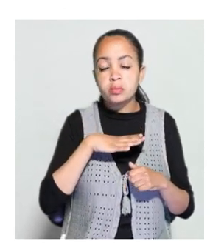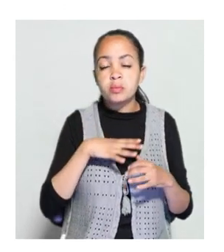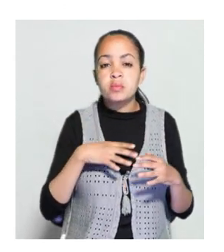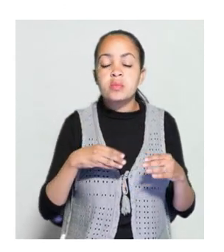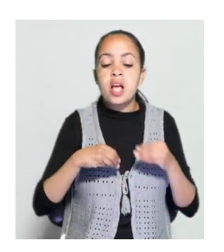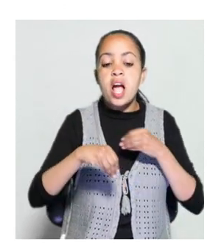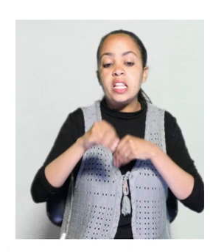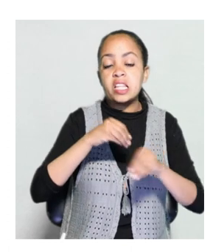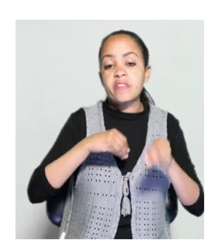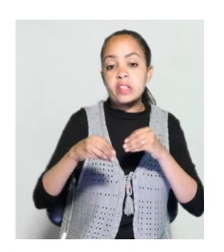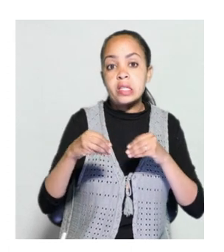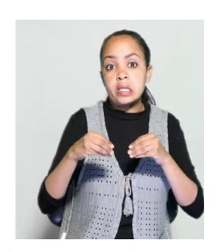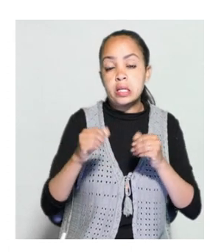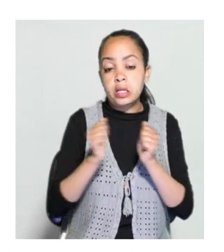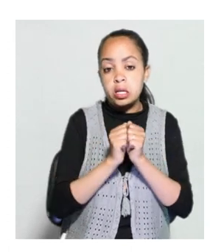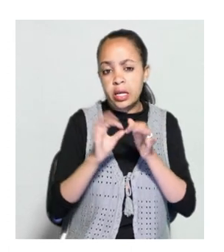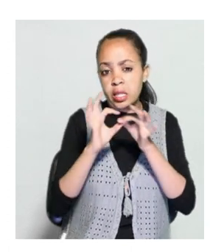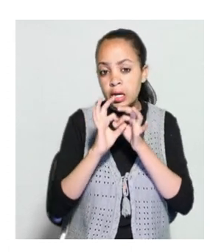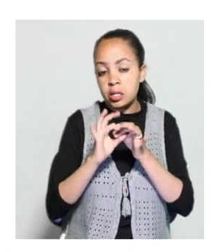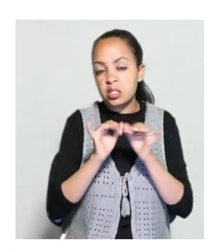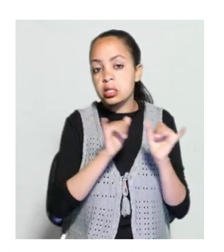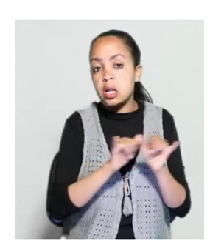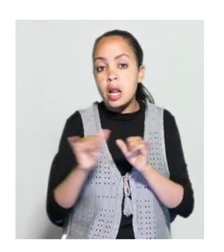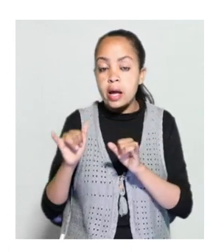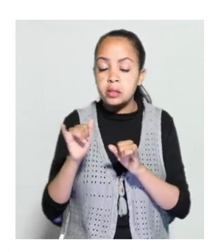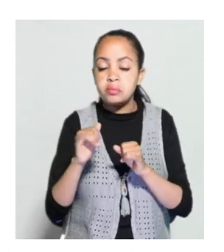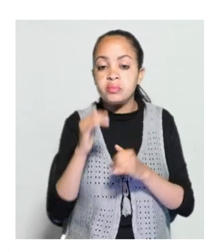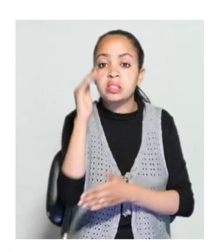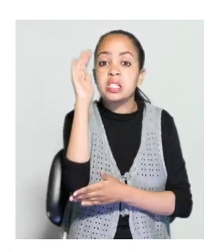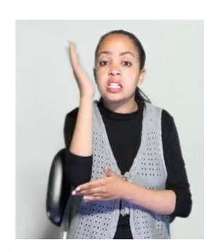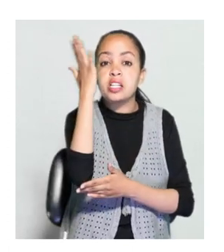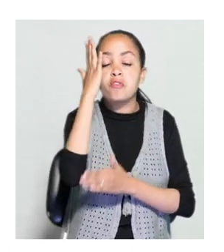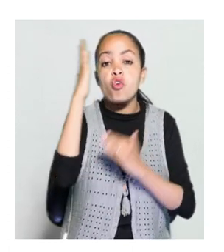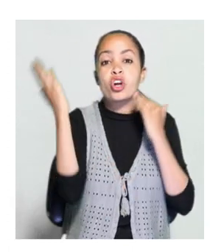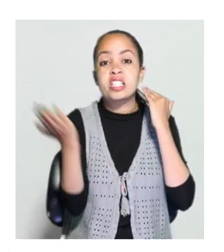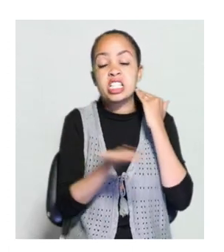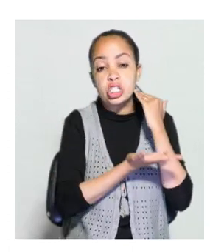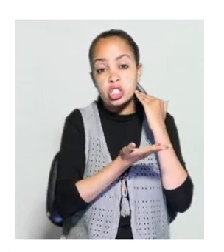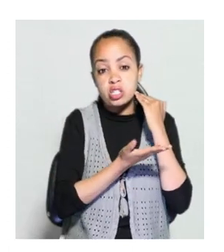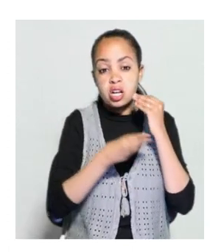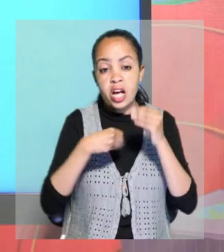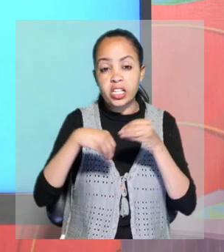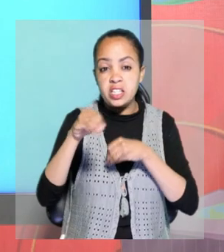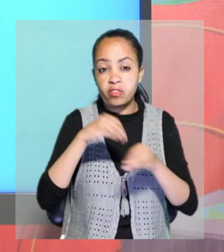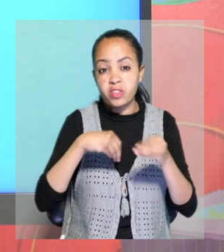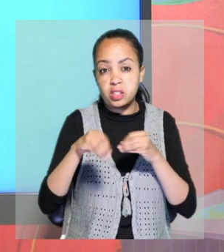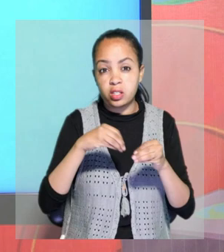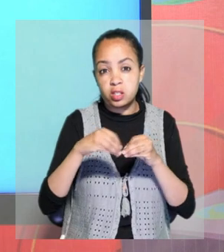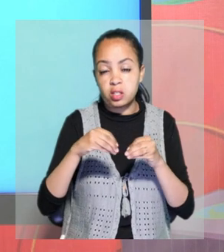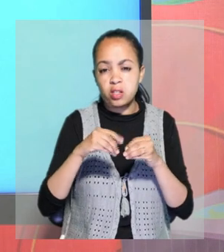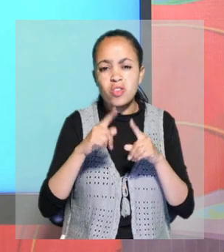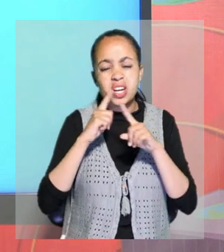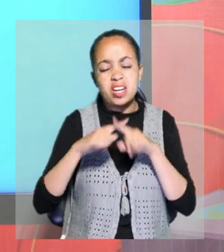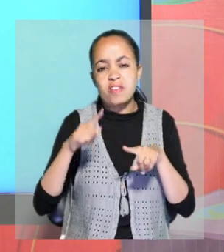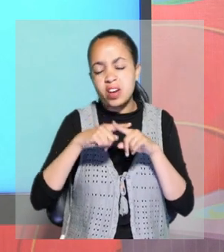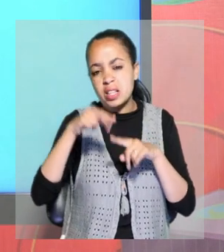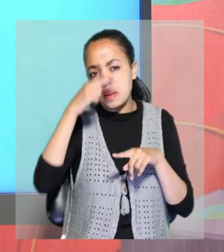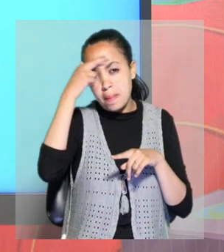human-related activity, like deforestation activity for